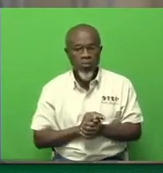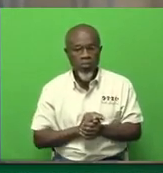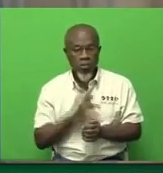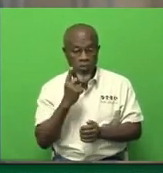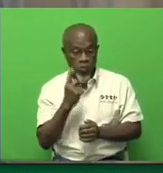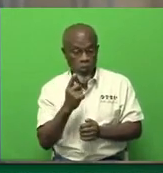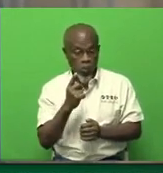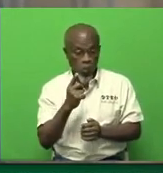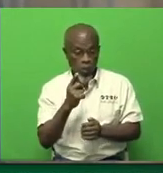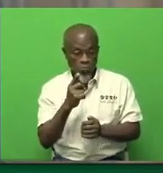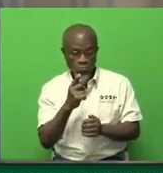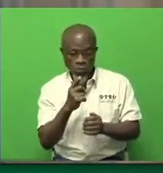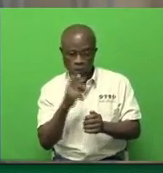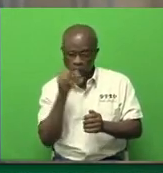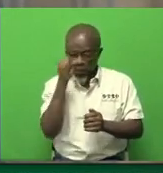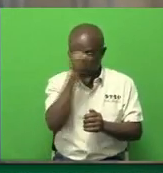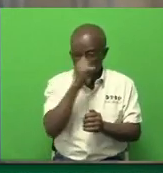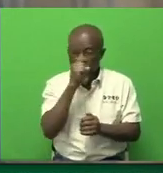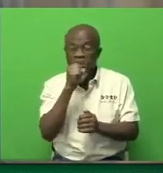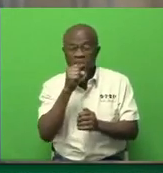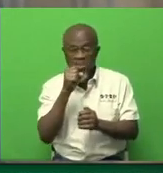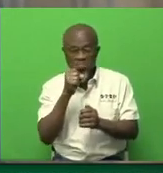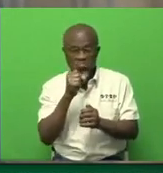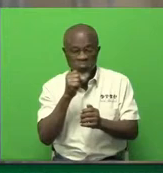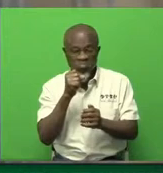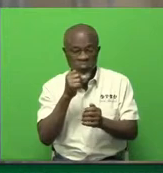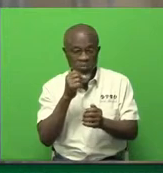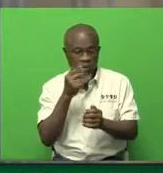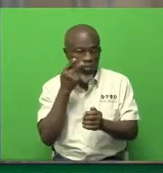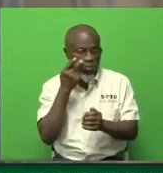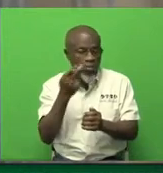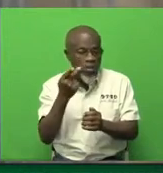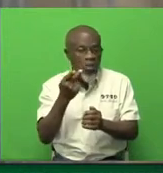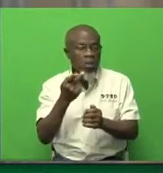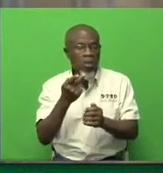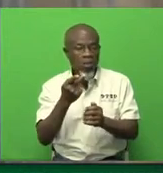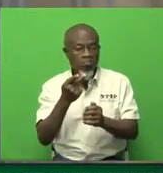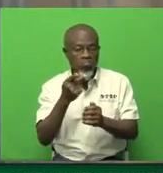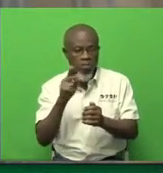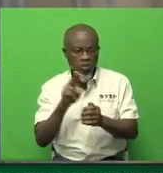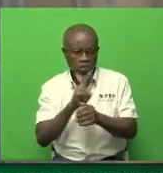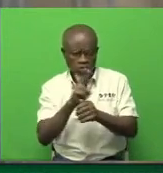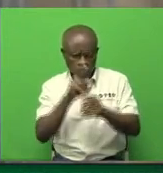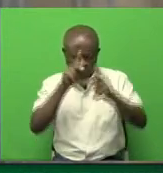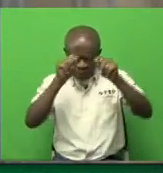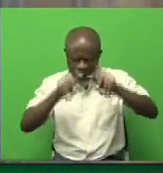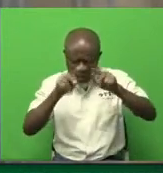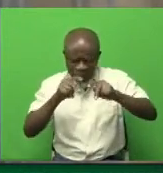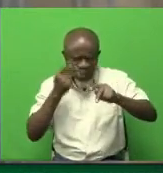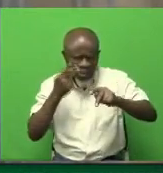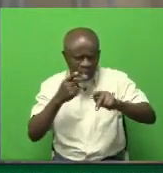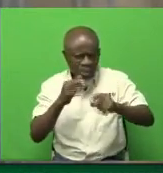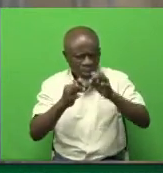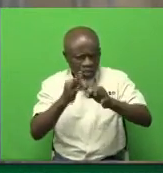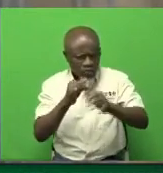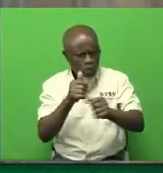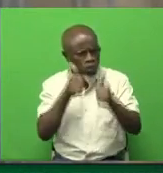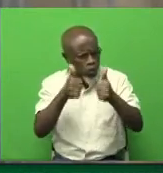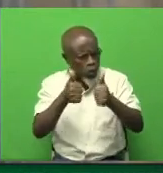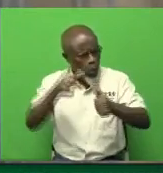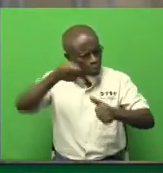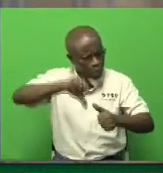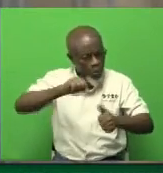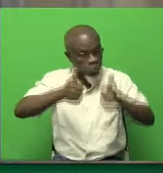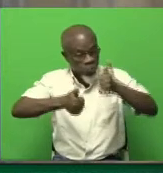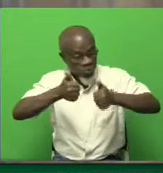critical elements stand in the poor reviews is the GDP per capita as a rough measure of the potential spread of